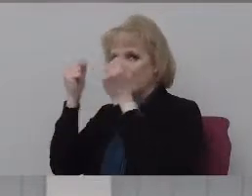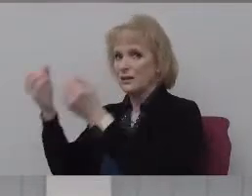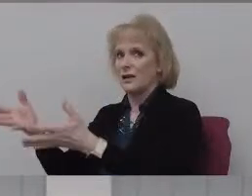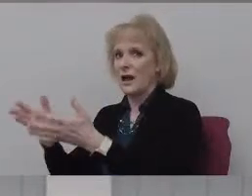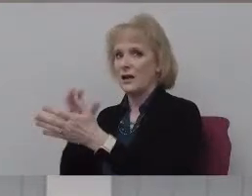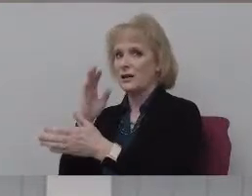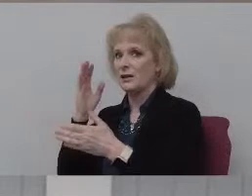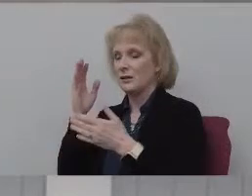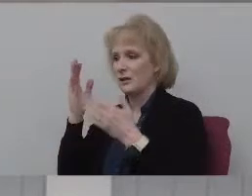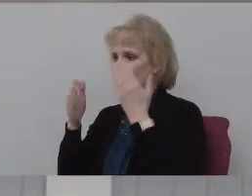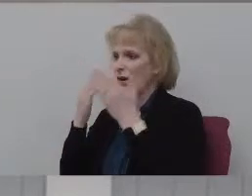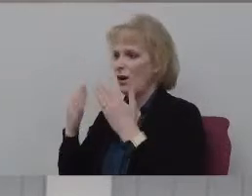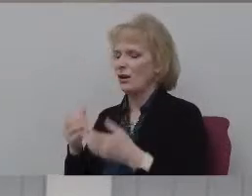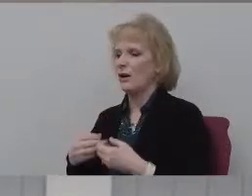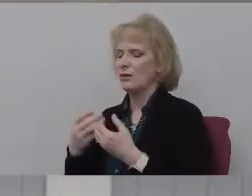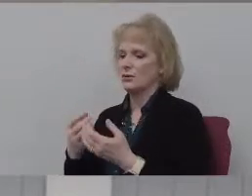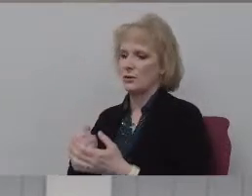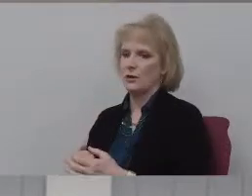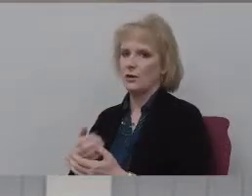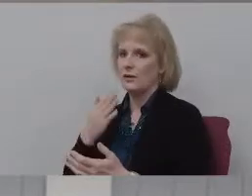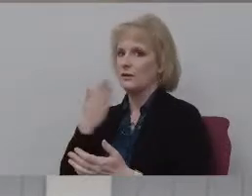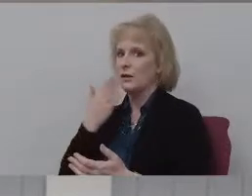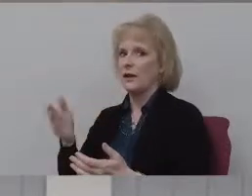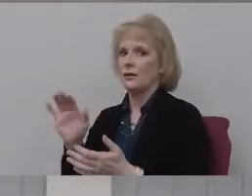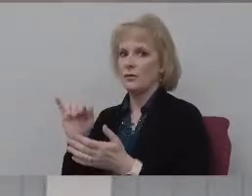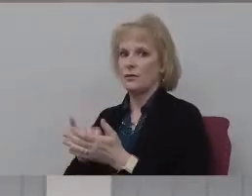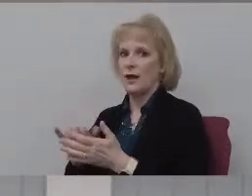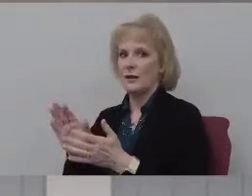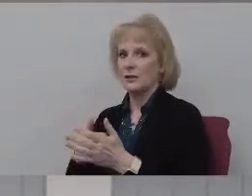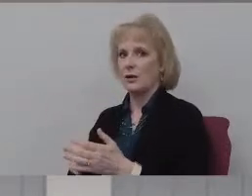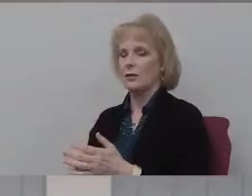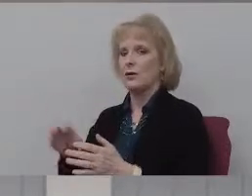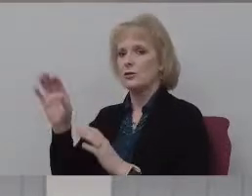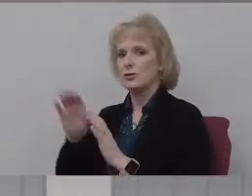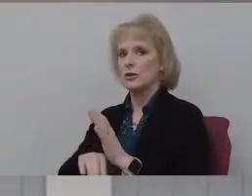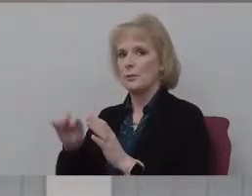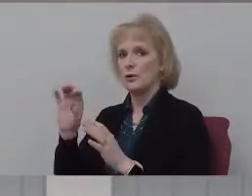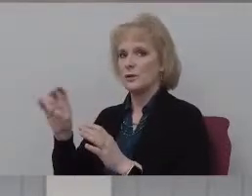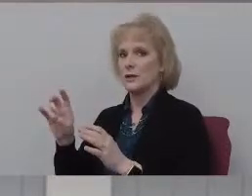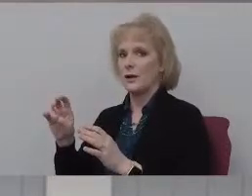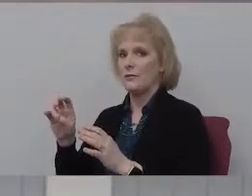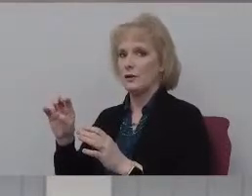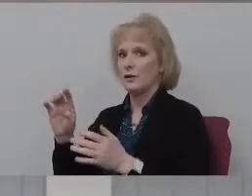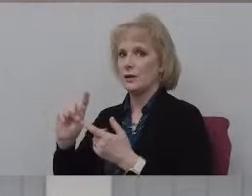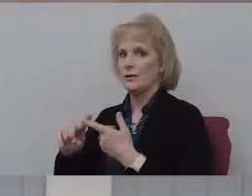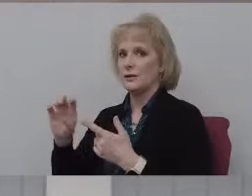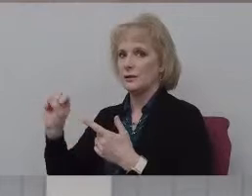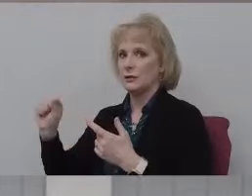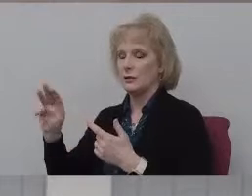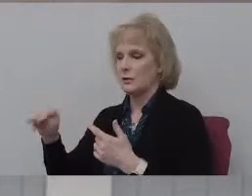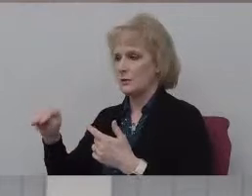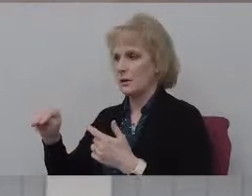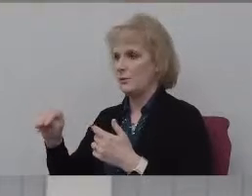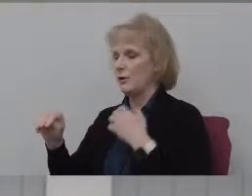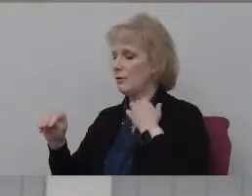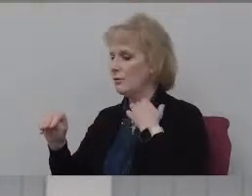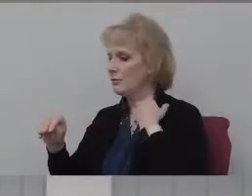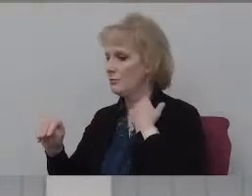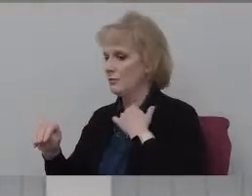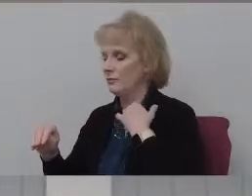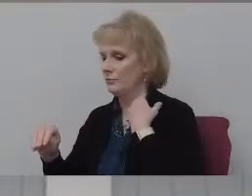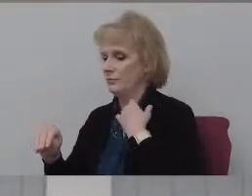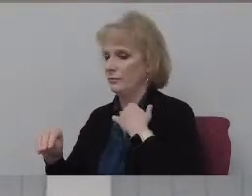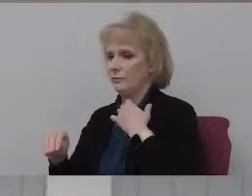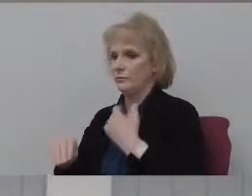upon Him. Thank you for that song. 2 Samuel chapter number 7 today. I'd like to invite you to stand as we prepare to read the